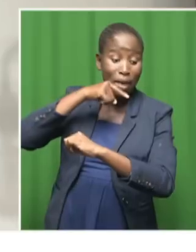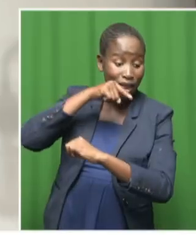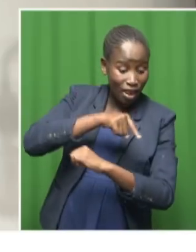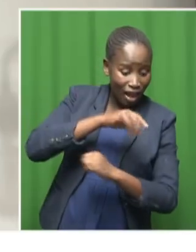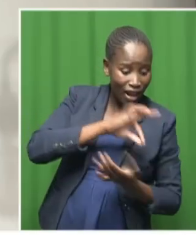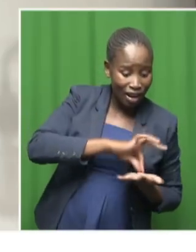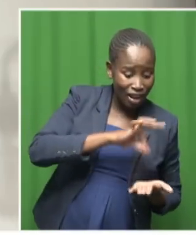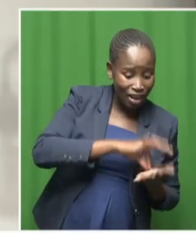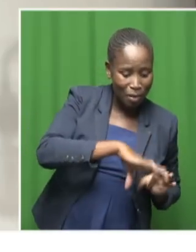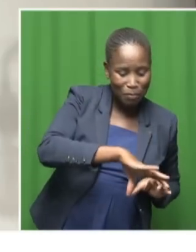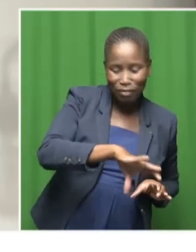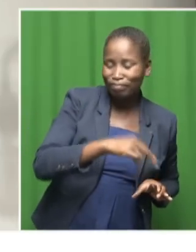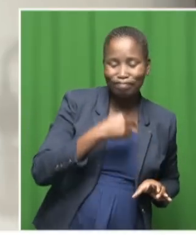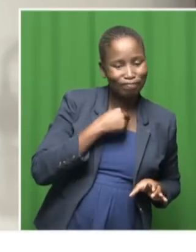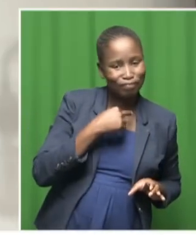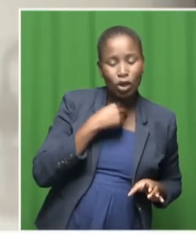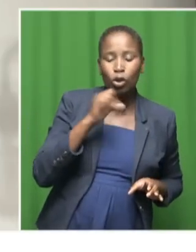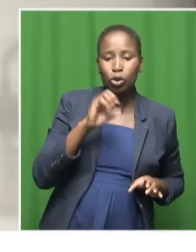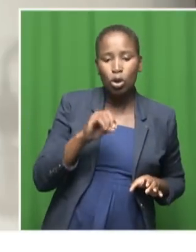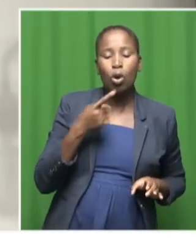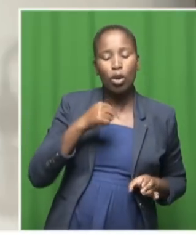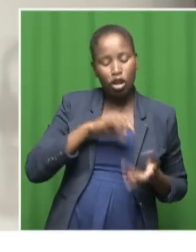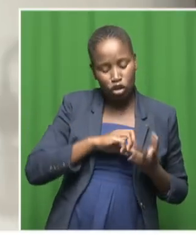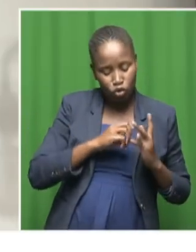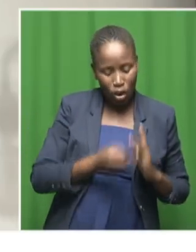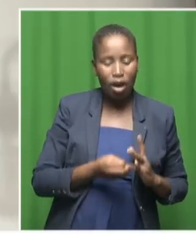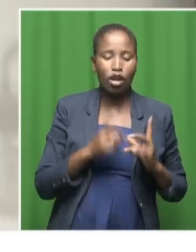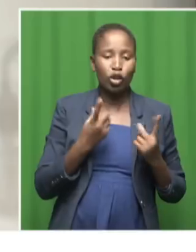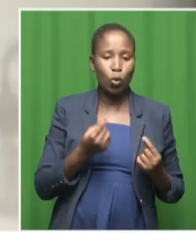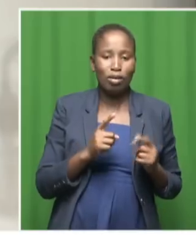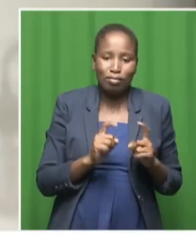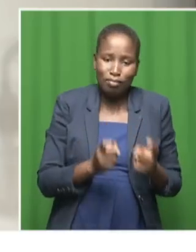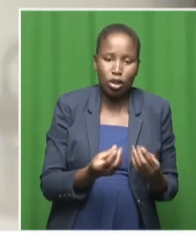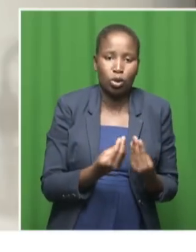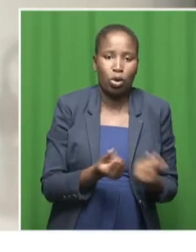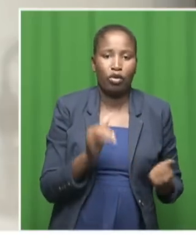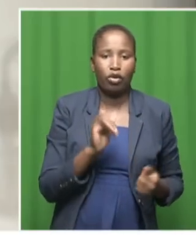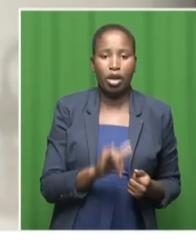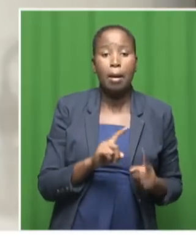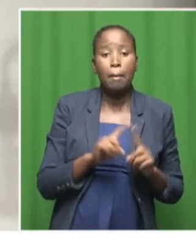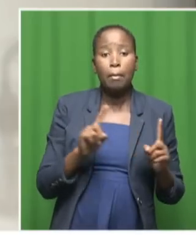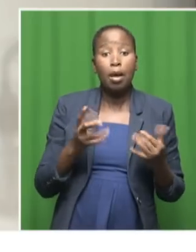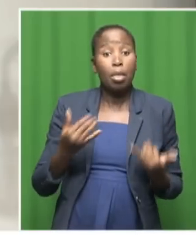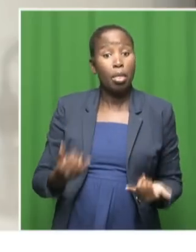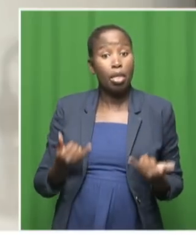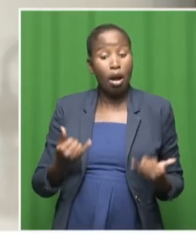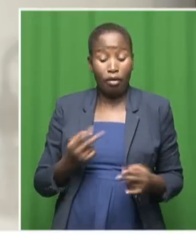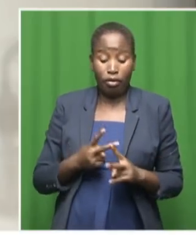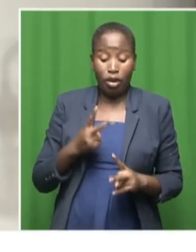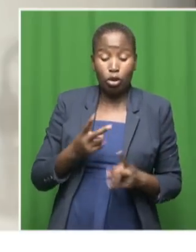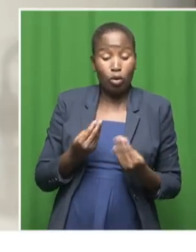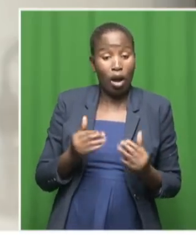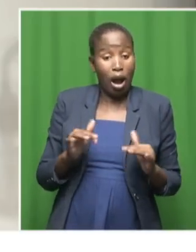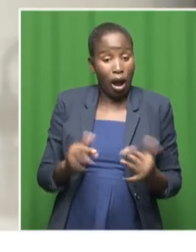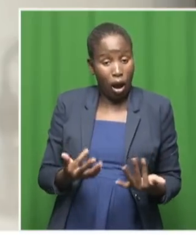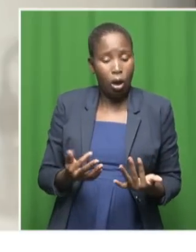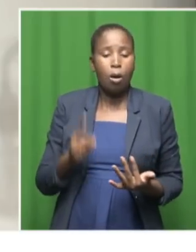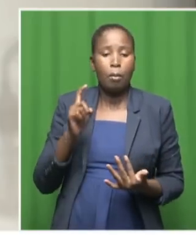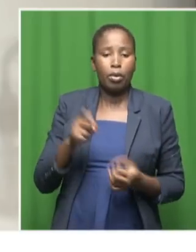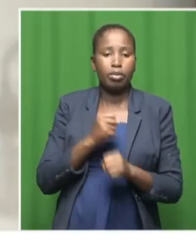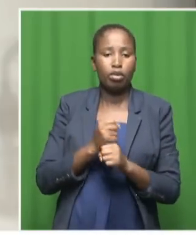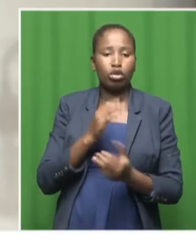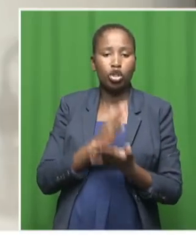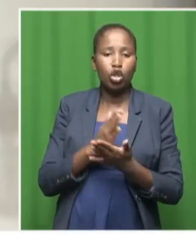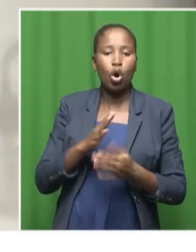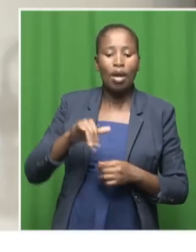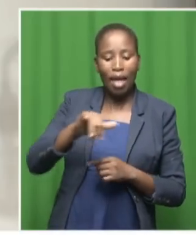as quickly and as fast as possible. But the actual solution at the end of the day to ensure our